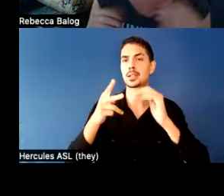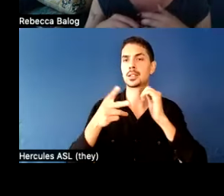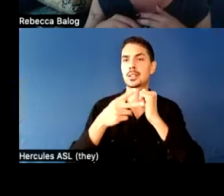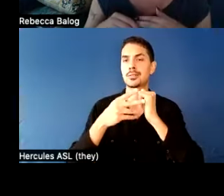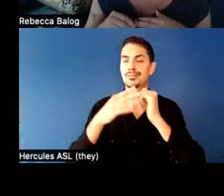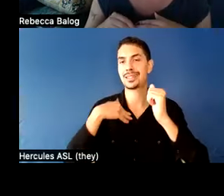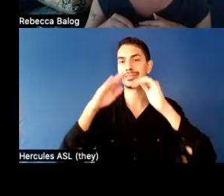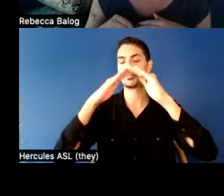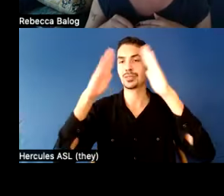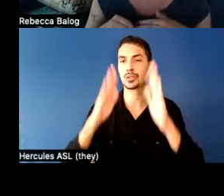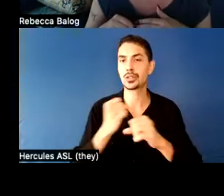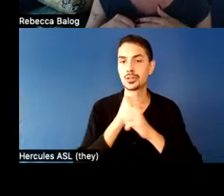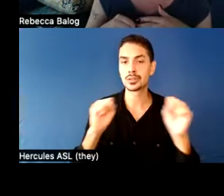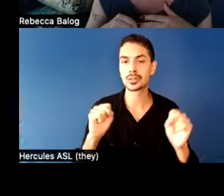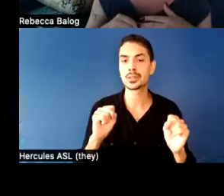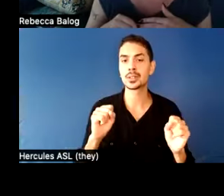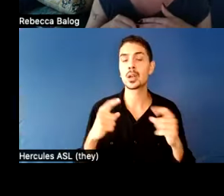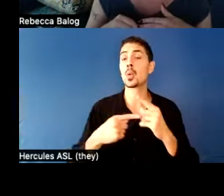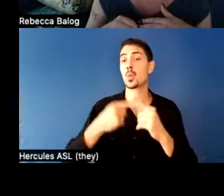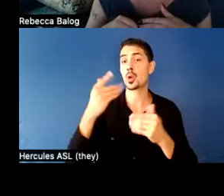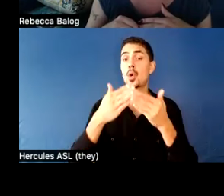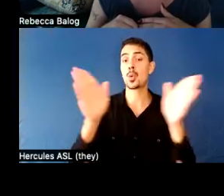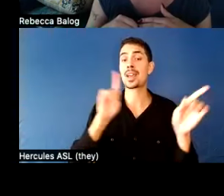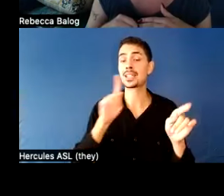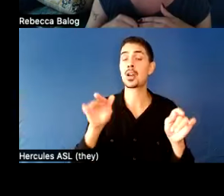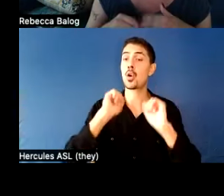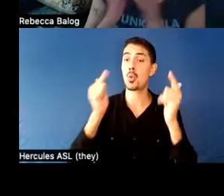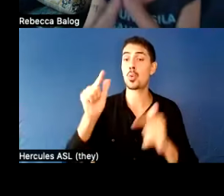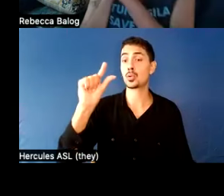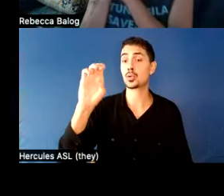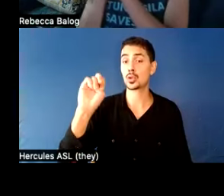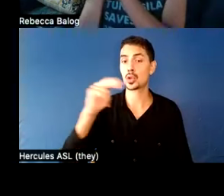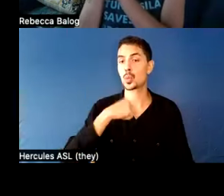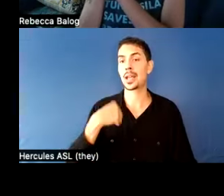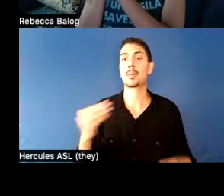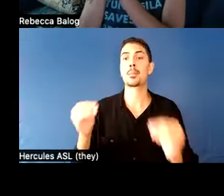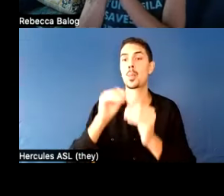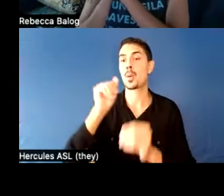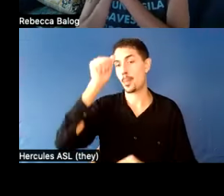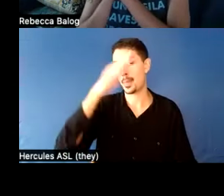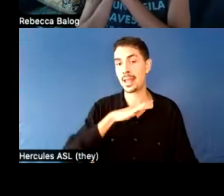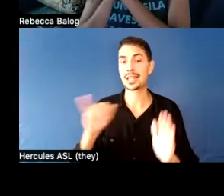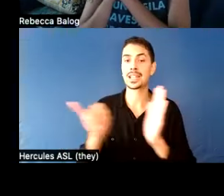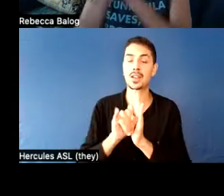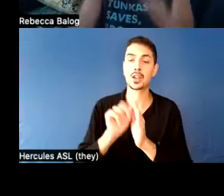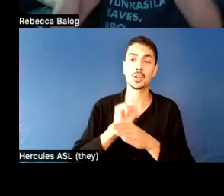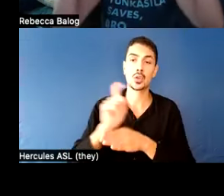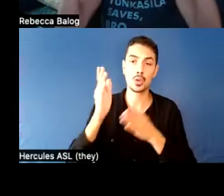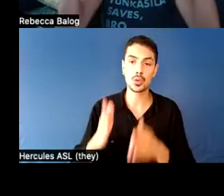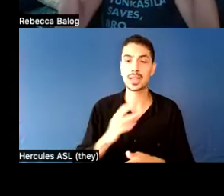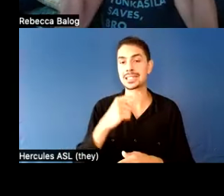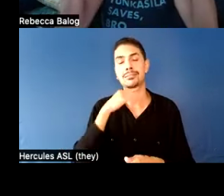shelter. Once it opened as an inclusive of all genders, we had so many more male identified callers and people saw how important it